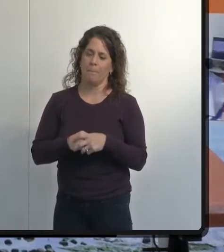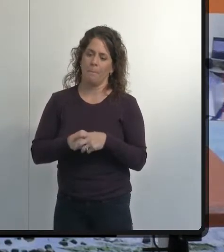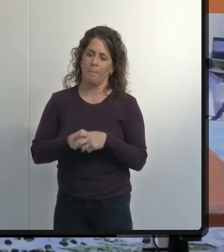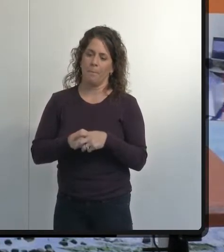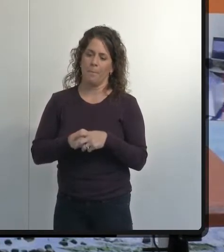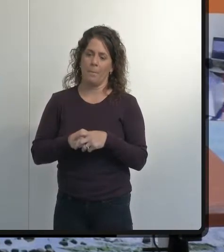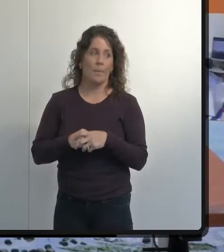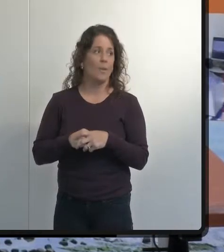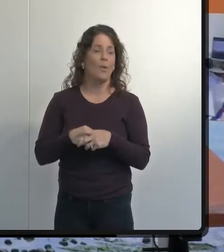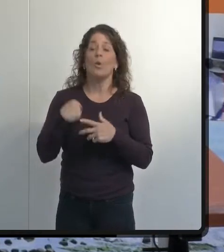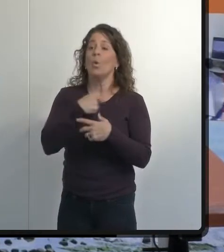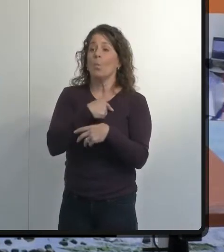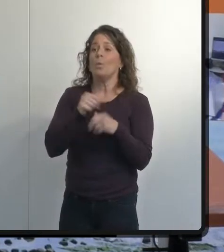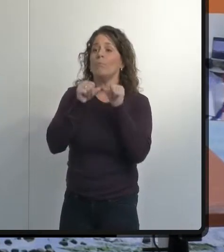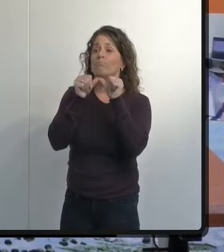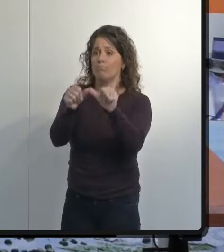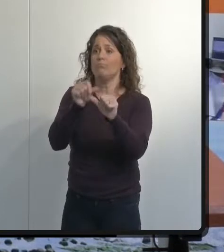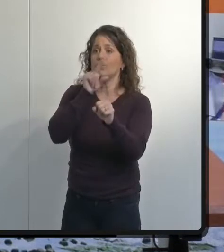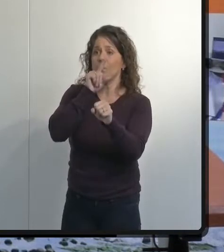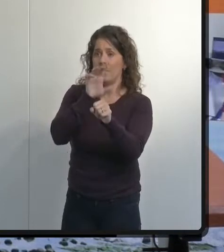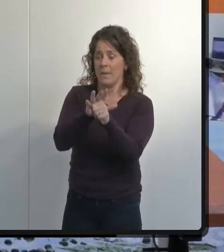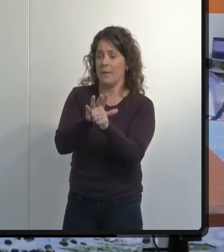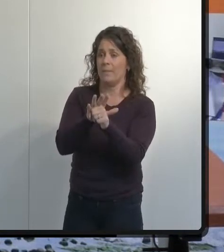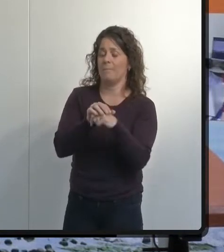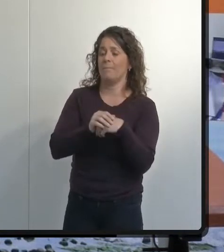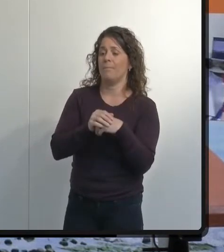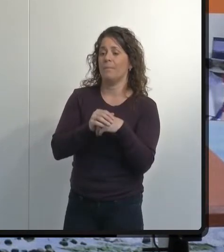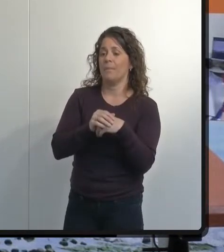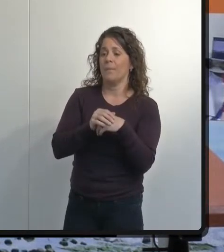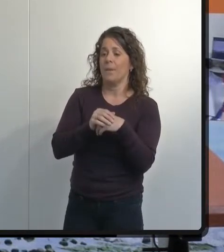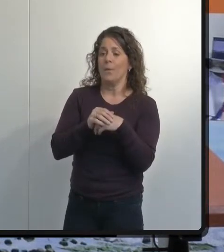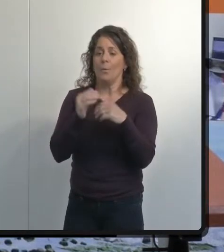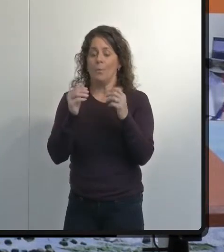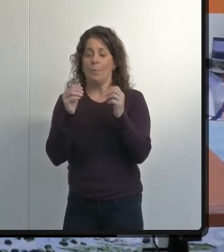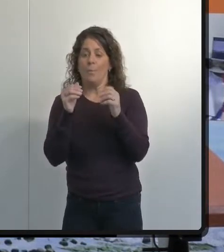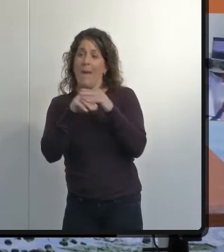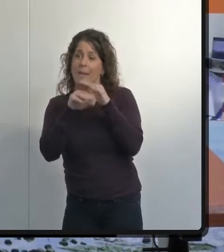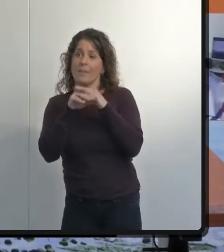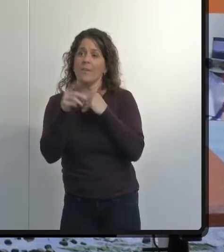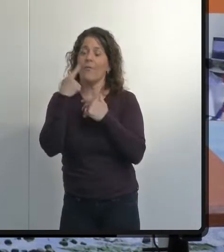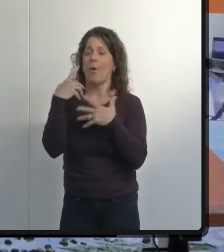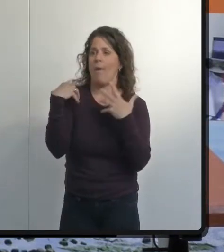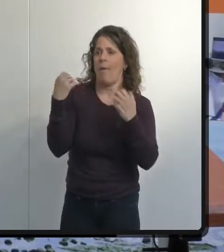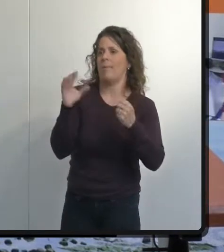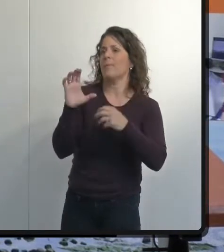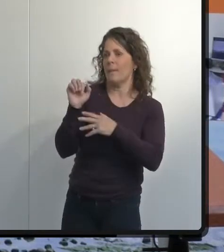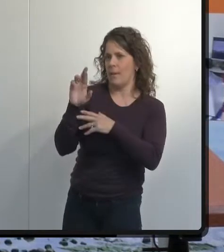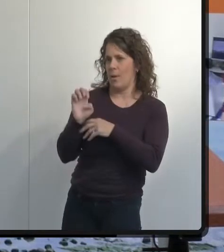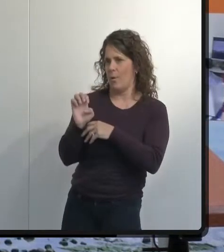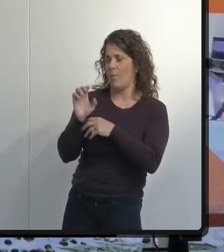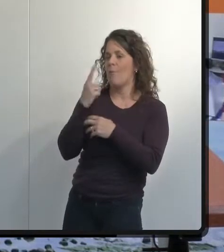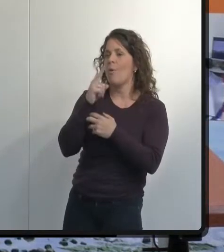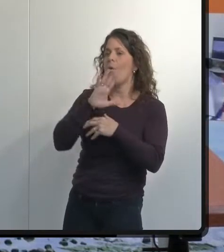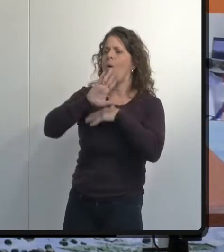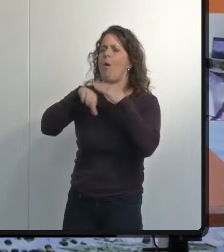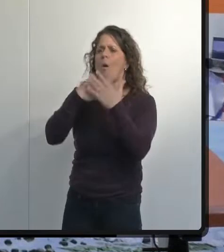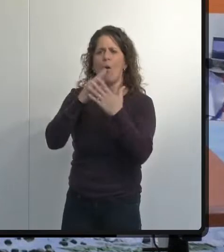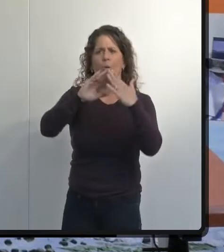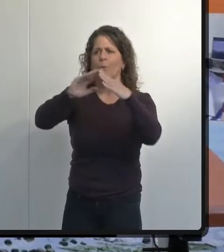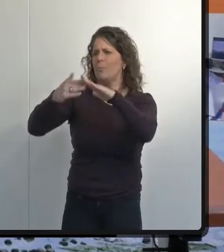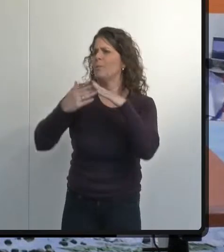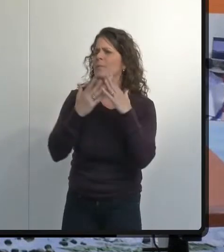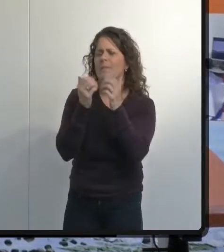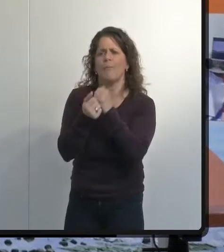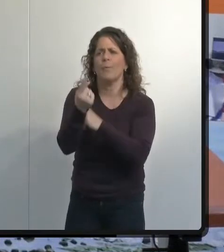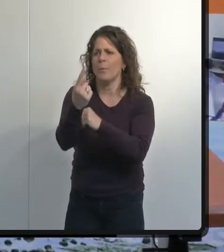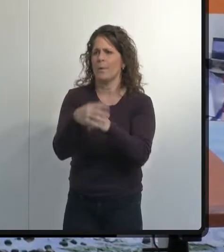We remain committed to ensuring access to needed health care and healthcare information for all communities in Santa Barbara